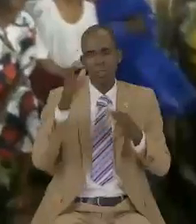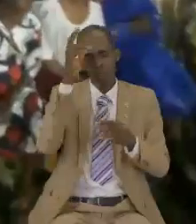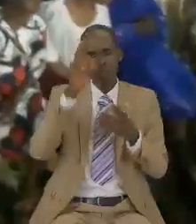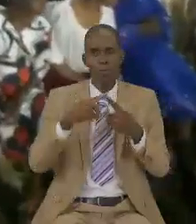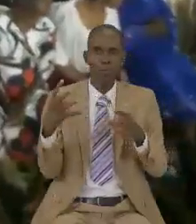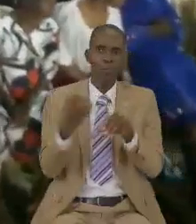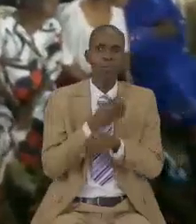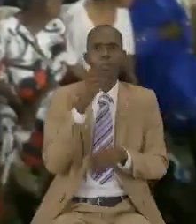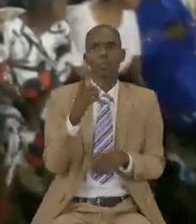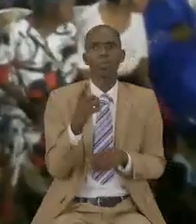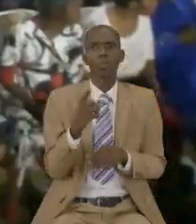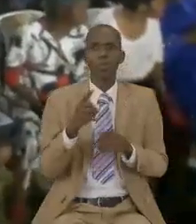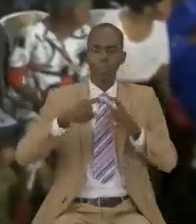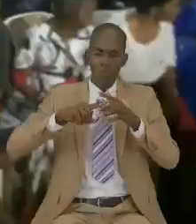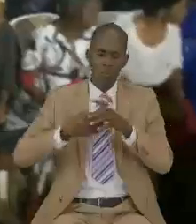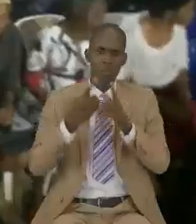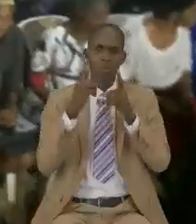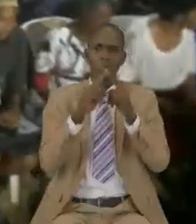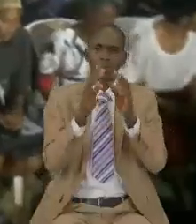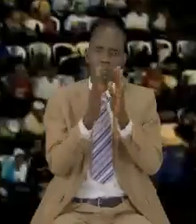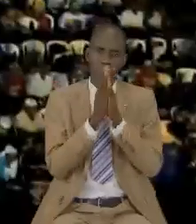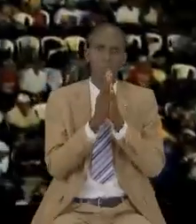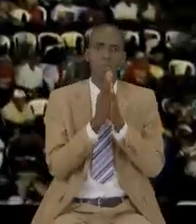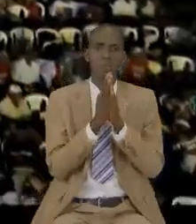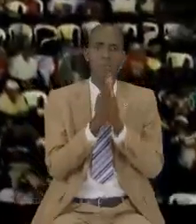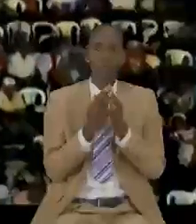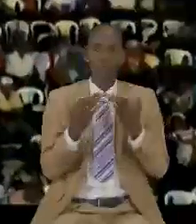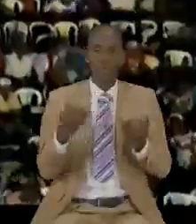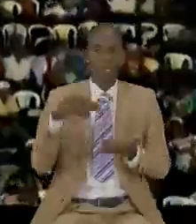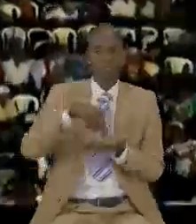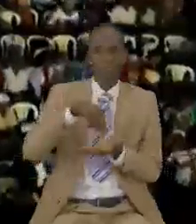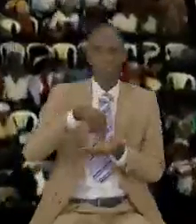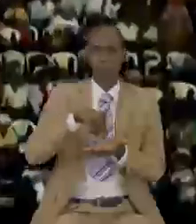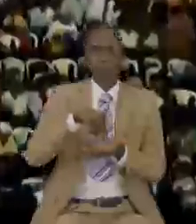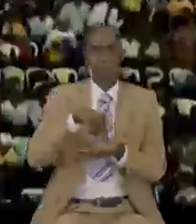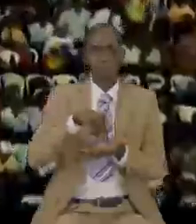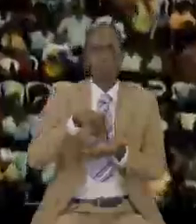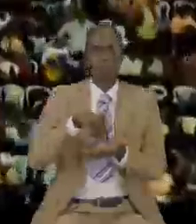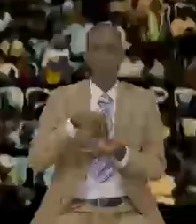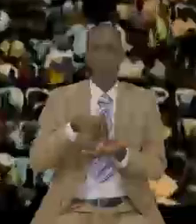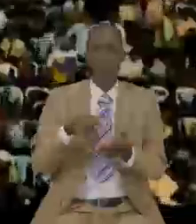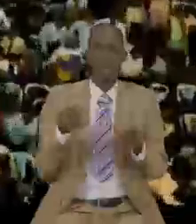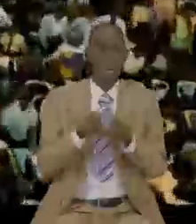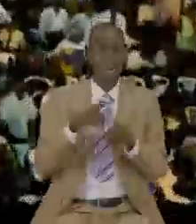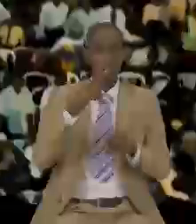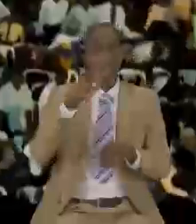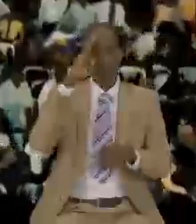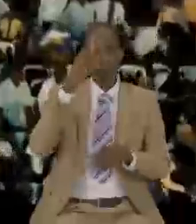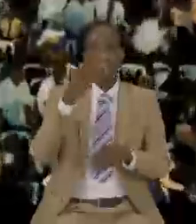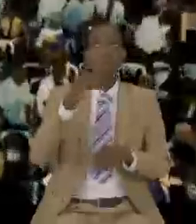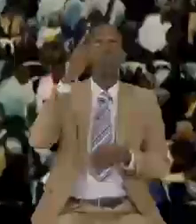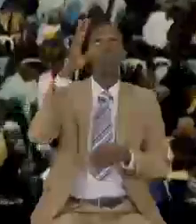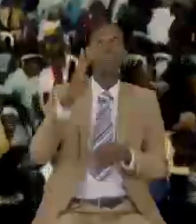The Lord bless you. Let's rise up on our feet. As the man of God comes forward